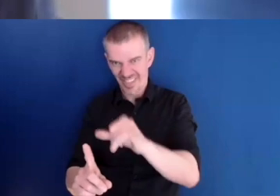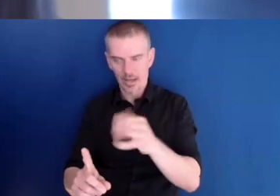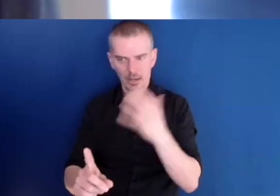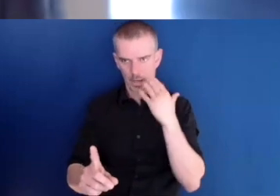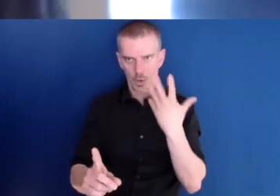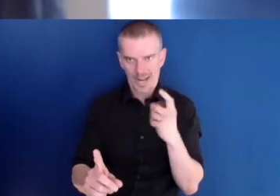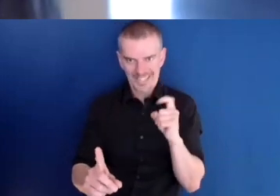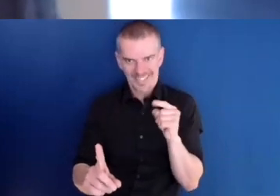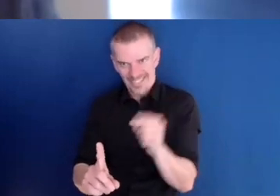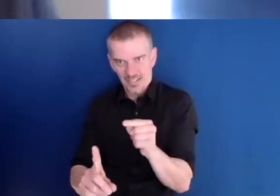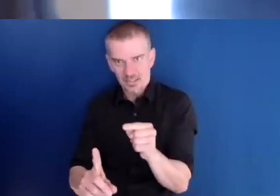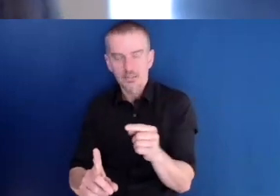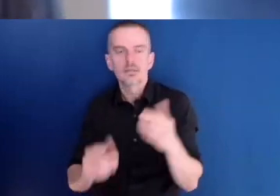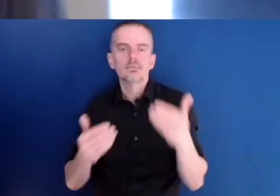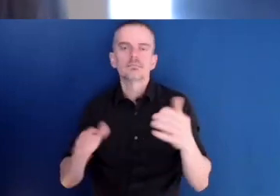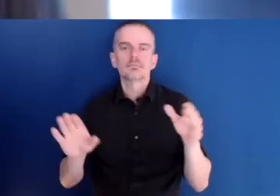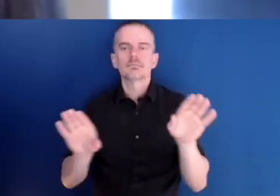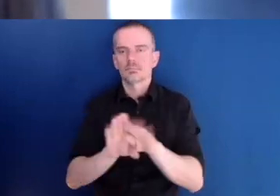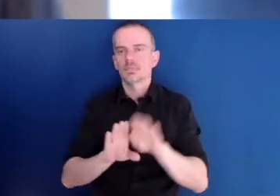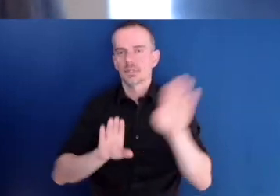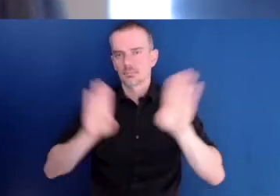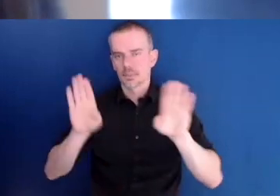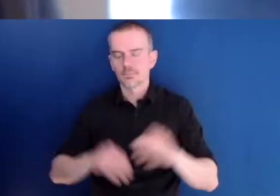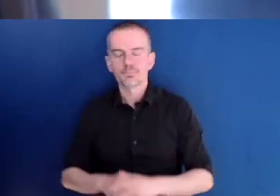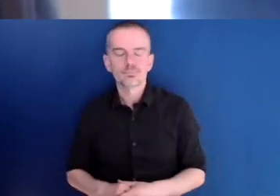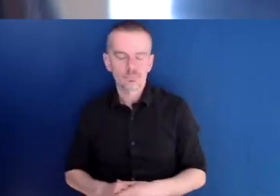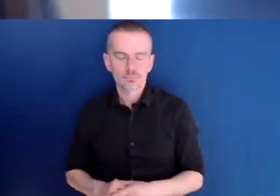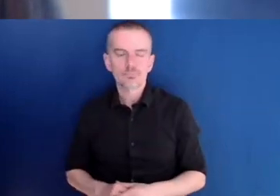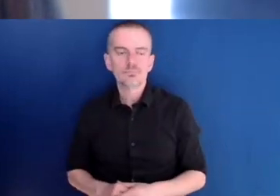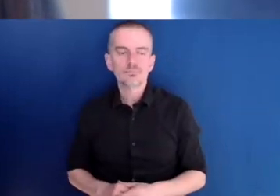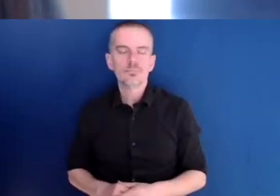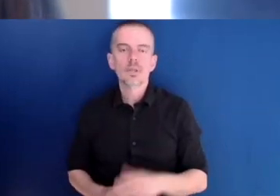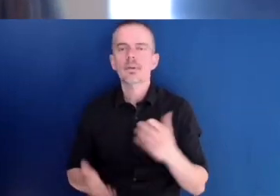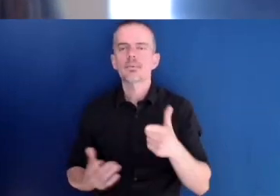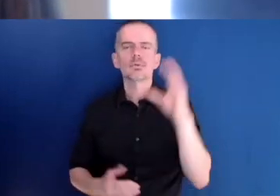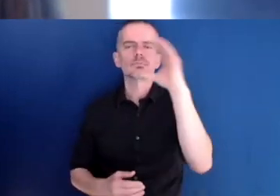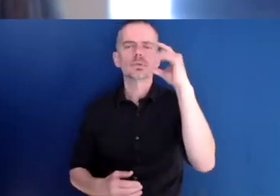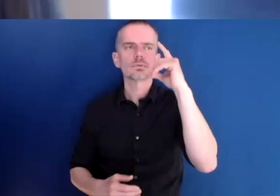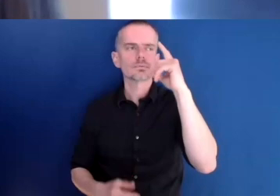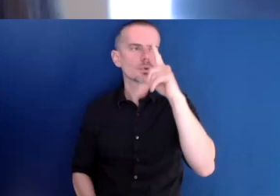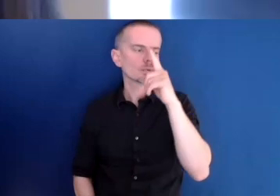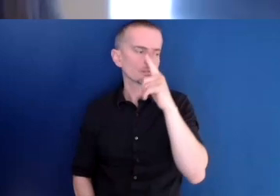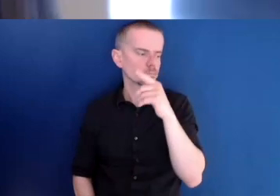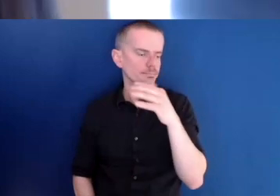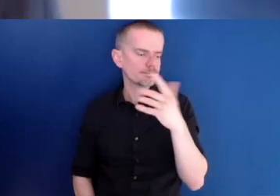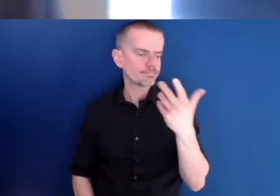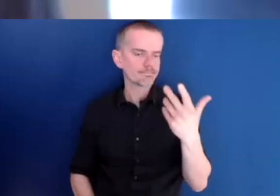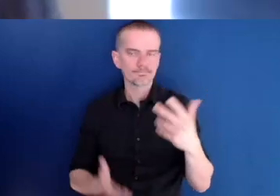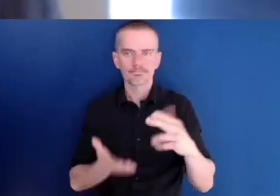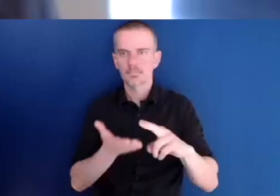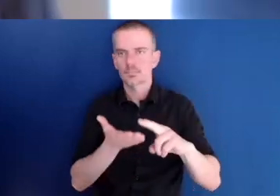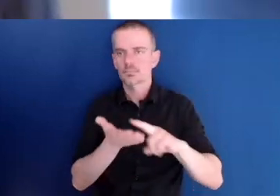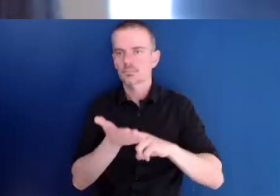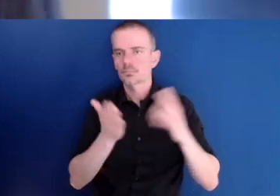So I'm going to do sealed bids. Say you are looking for someone who is a contractor,